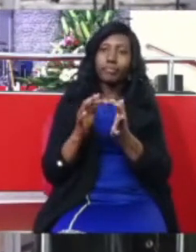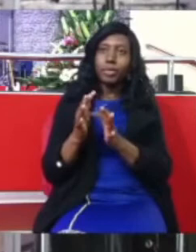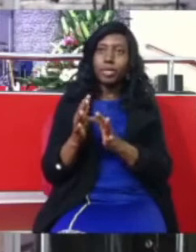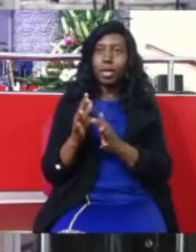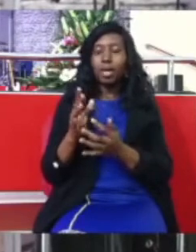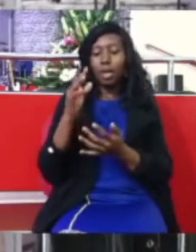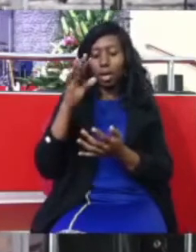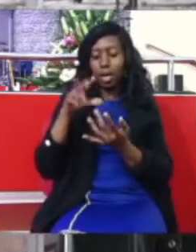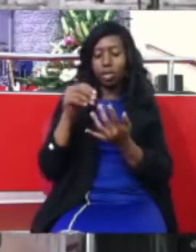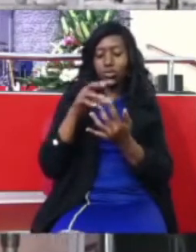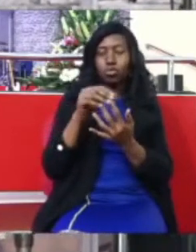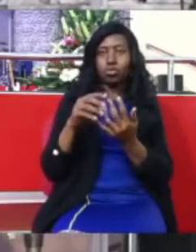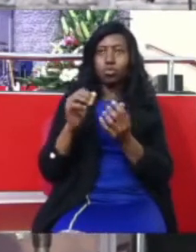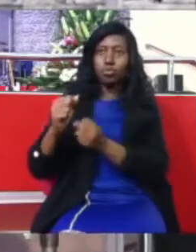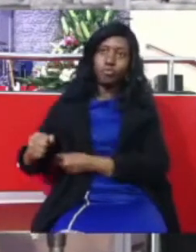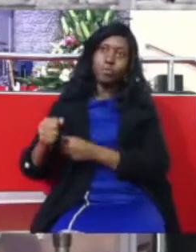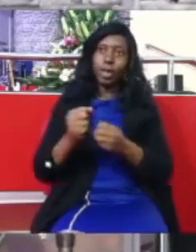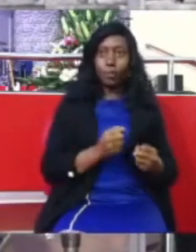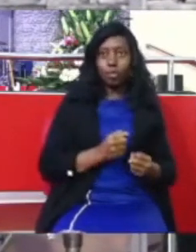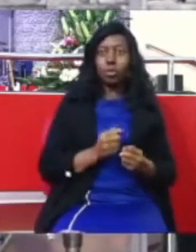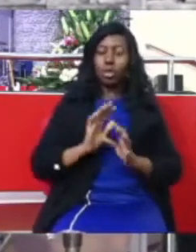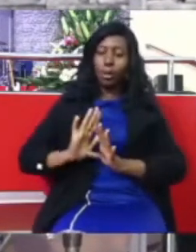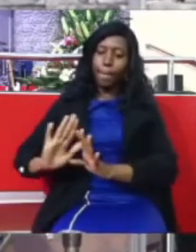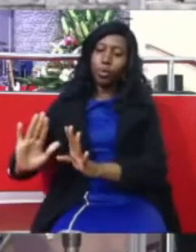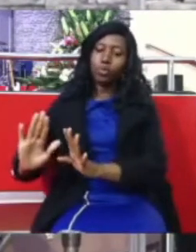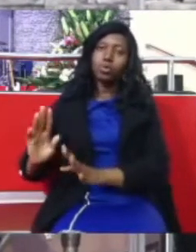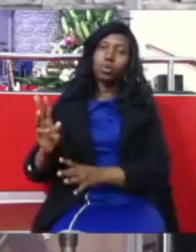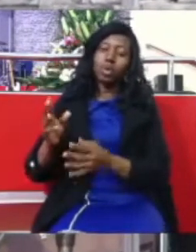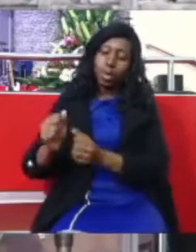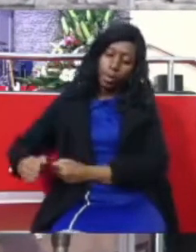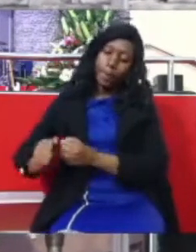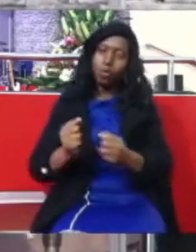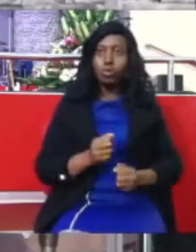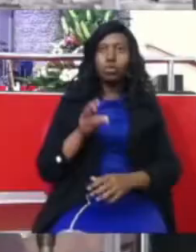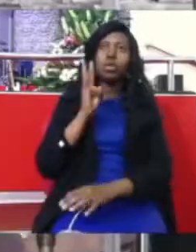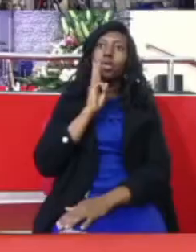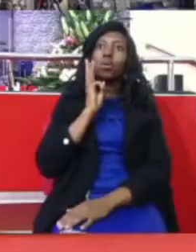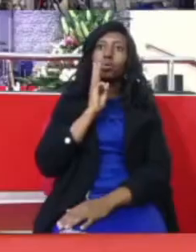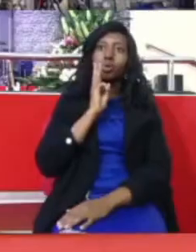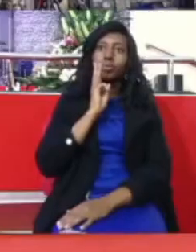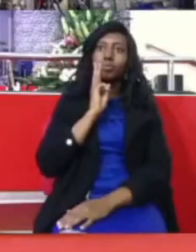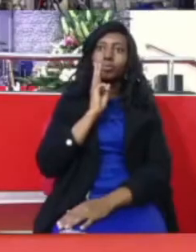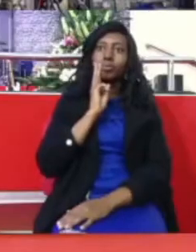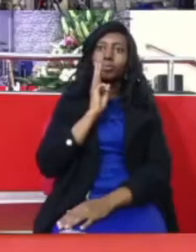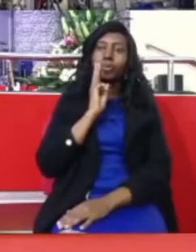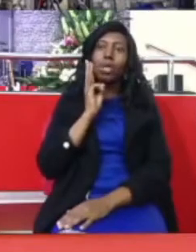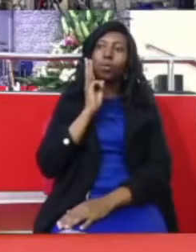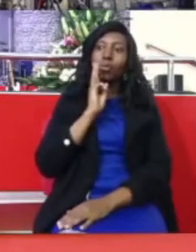or rather pushed a little bit into the water, water is able to magnify sound